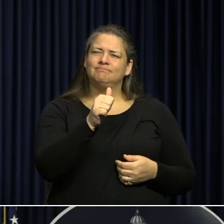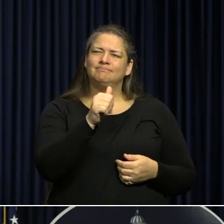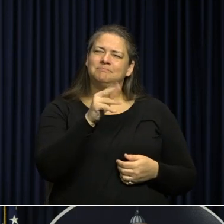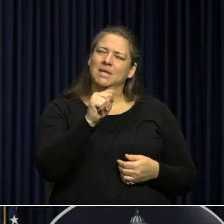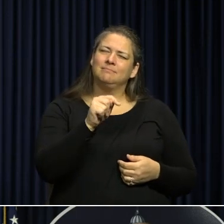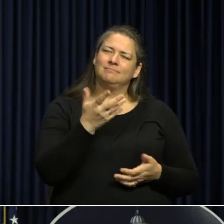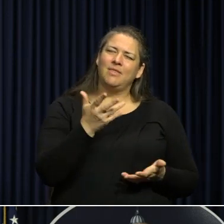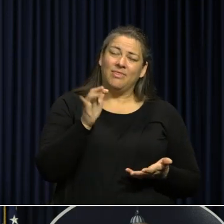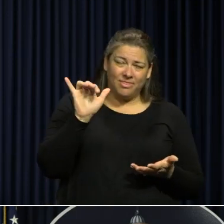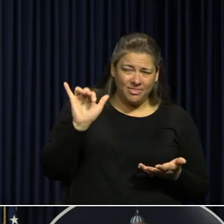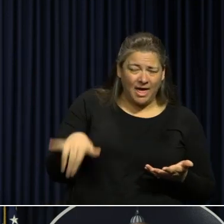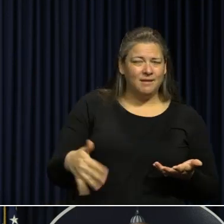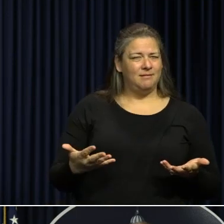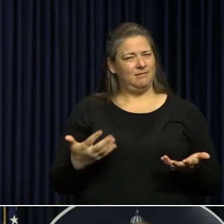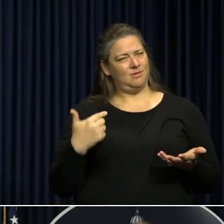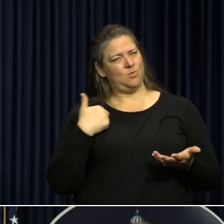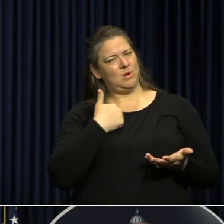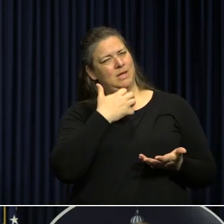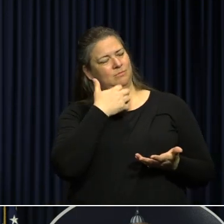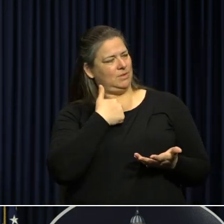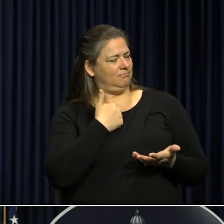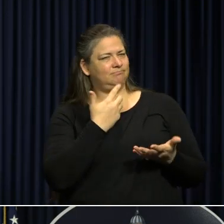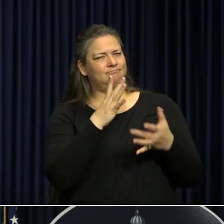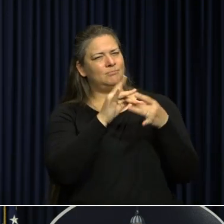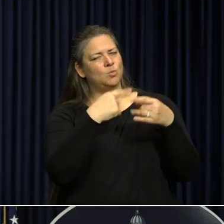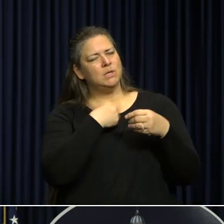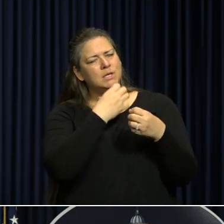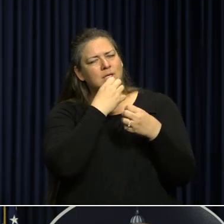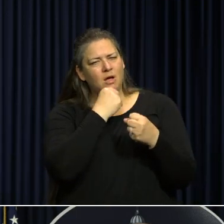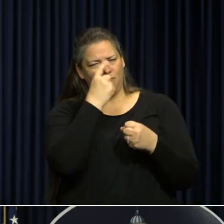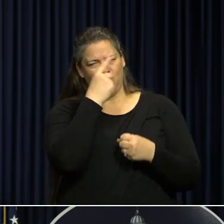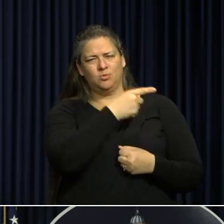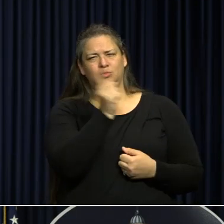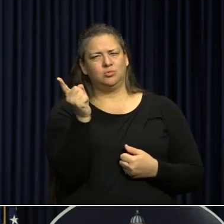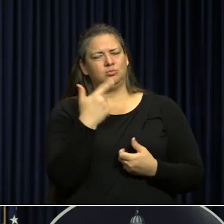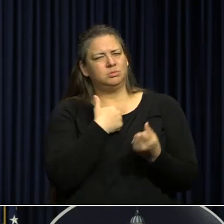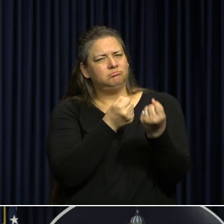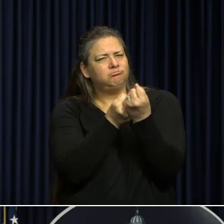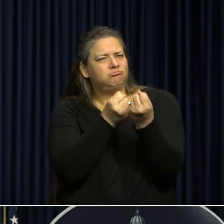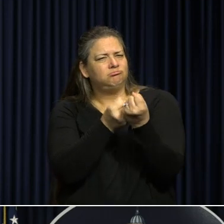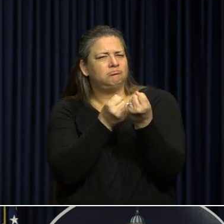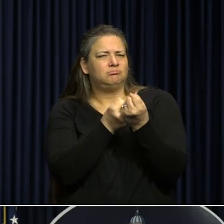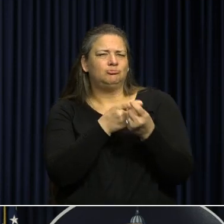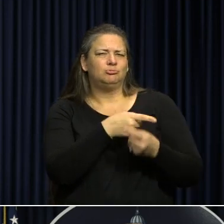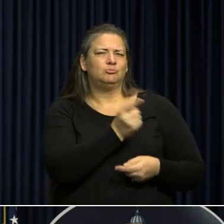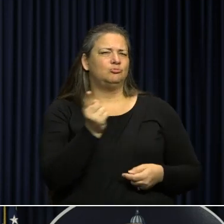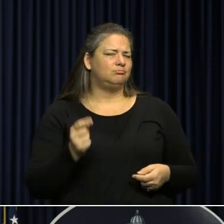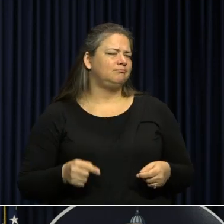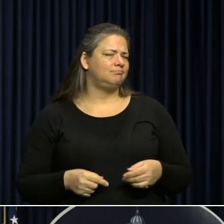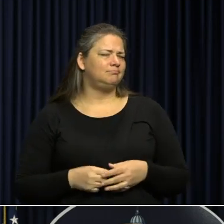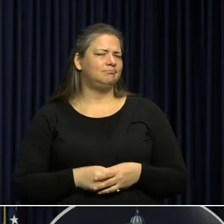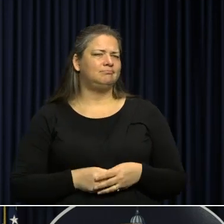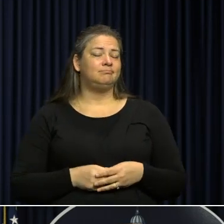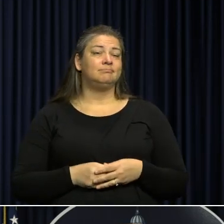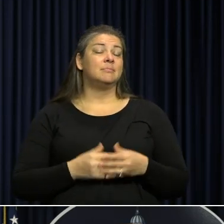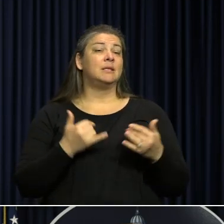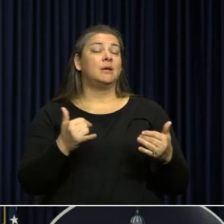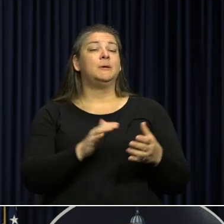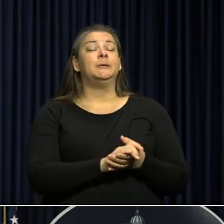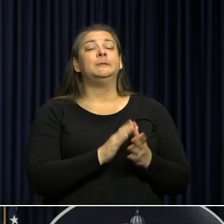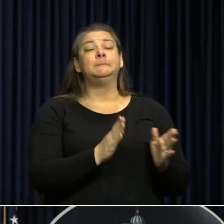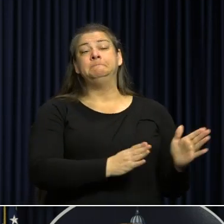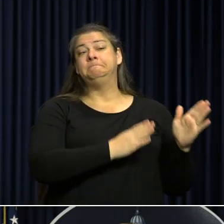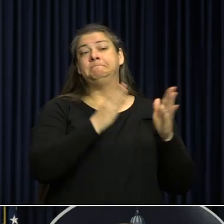is something where we say we care about you and we are there for you. So the next thing we've got